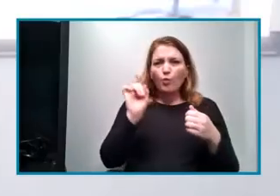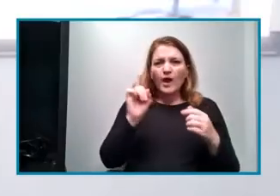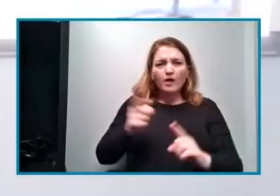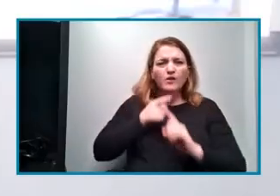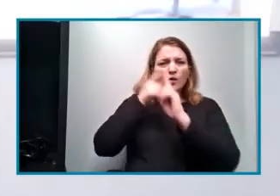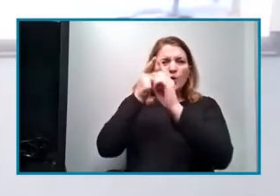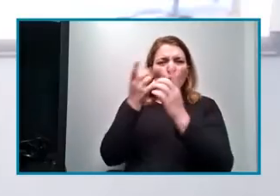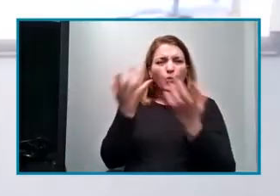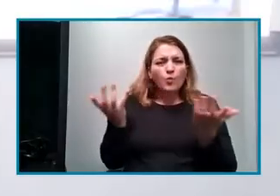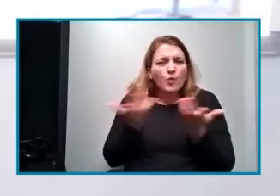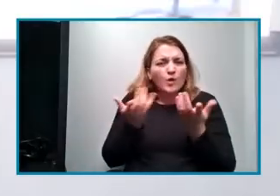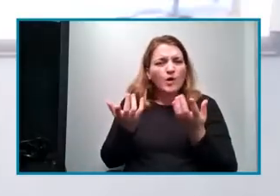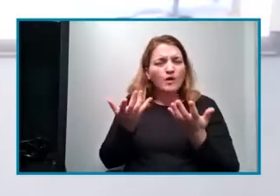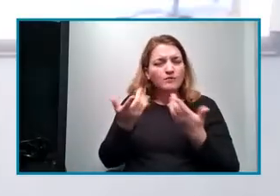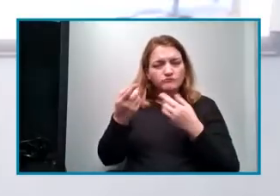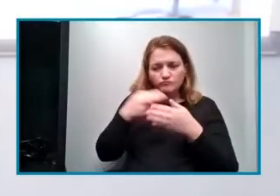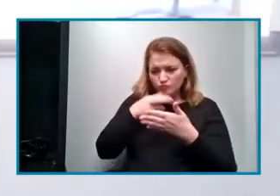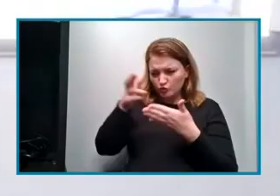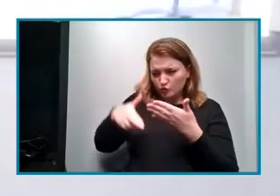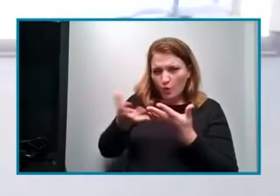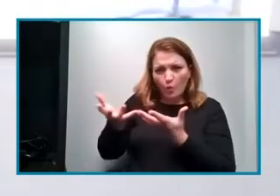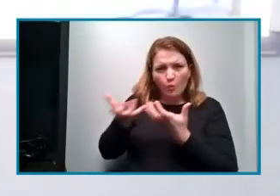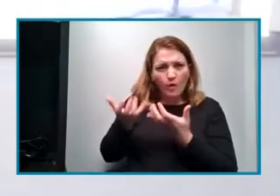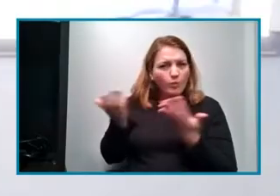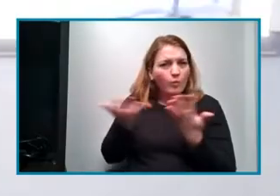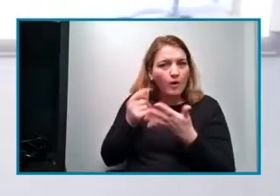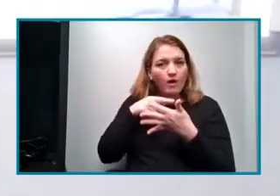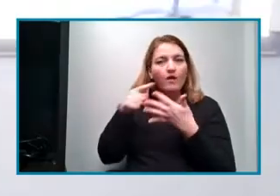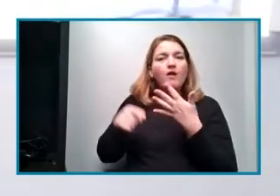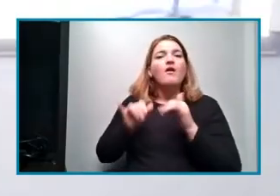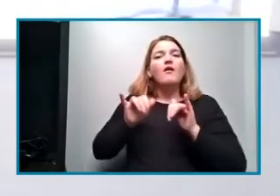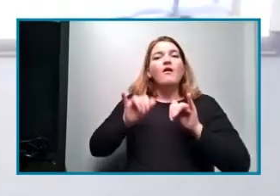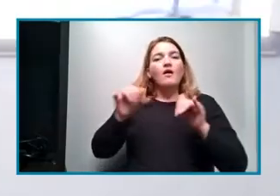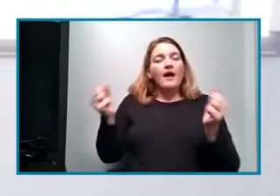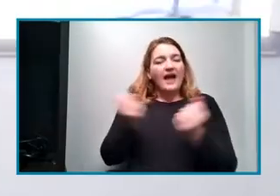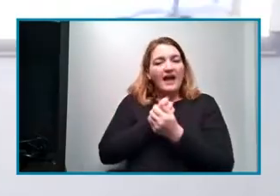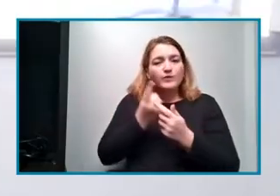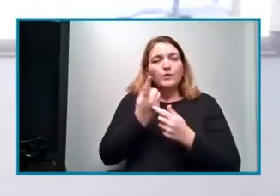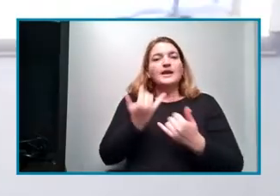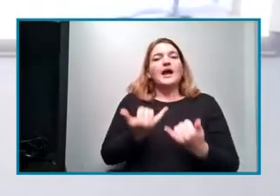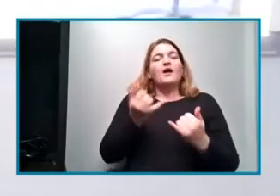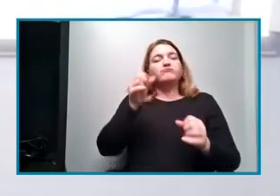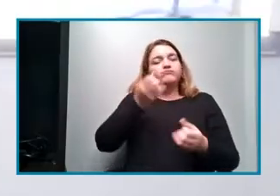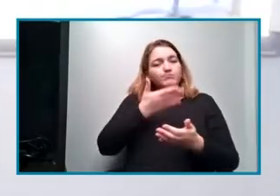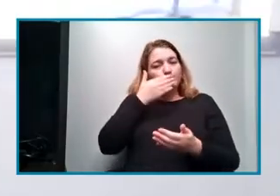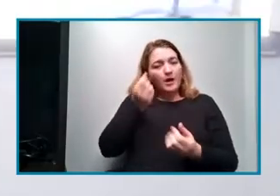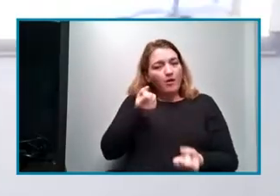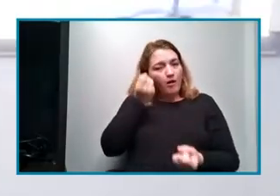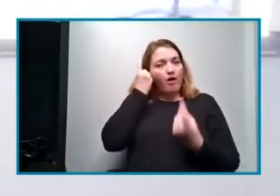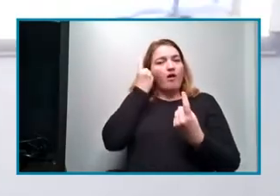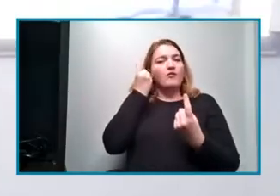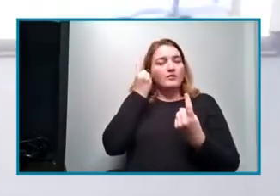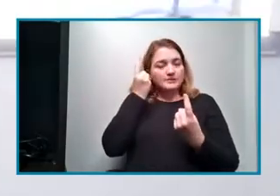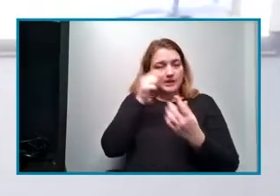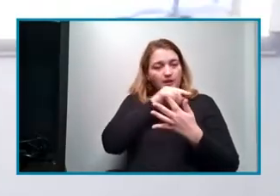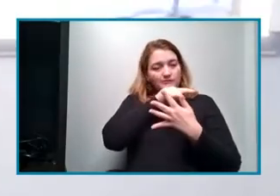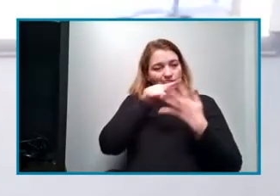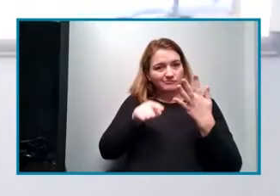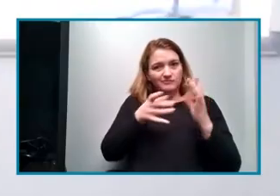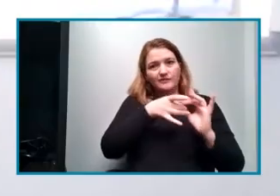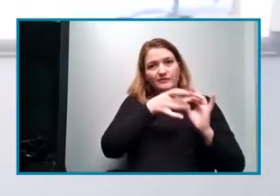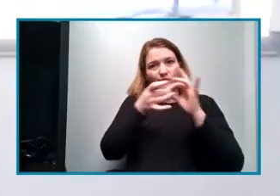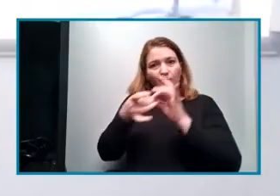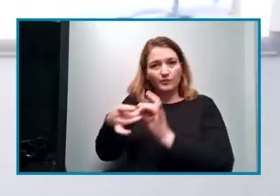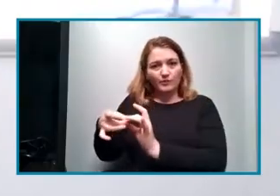And that's also very important for me because, again, when you run a small nonprofit, and I'm very guilty of this as an executive director, that I can kind of